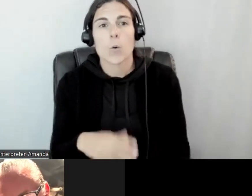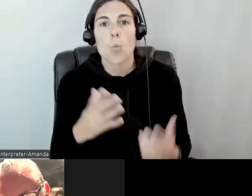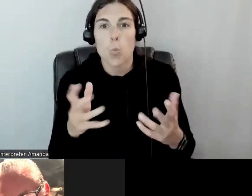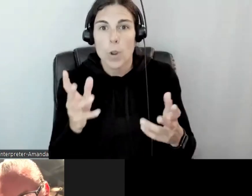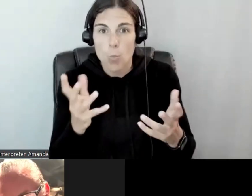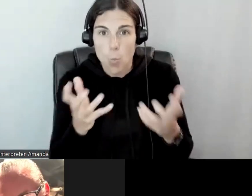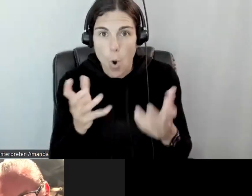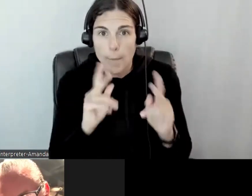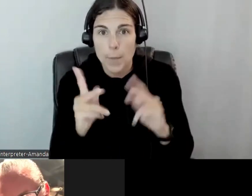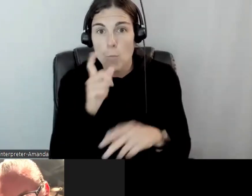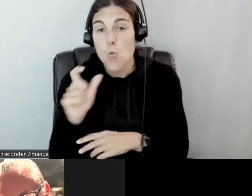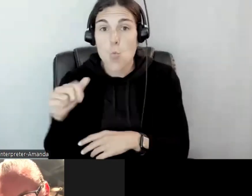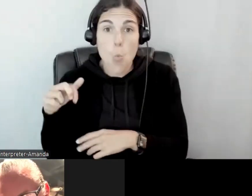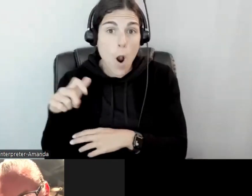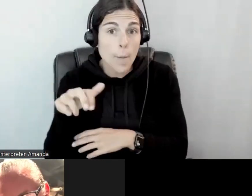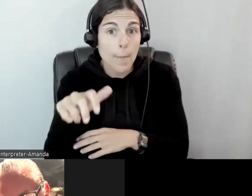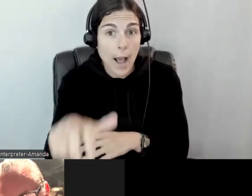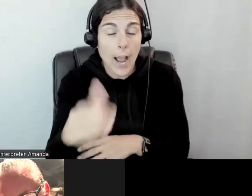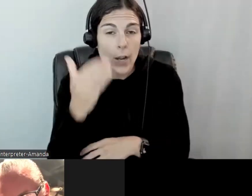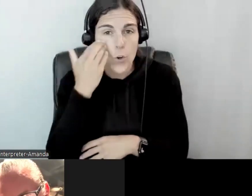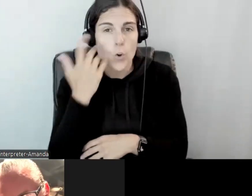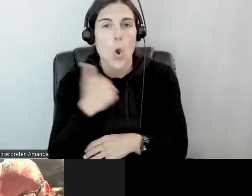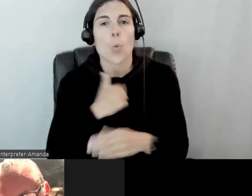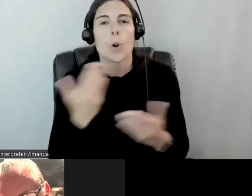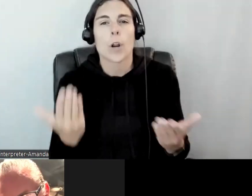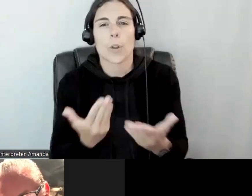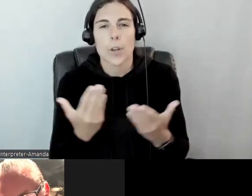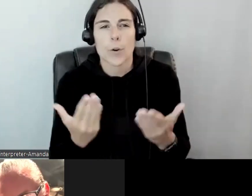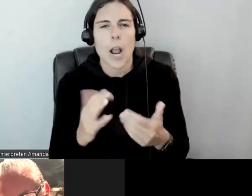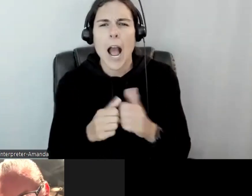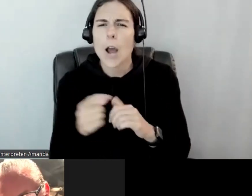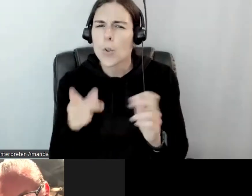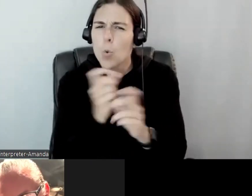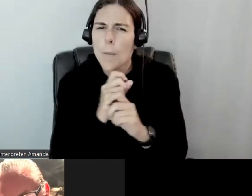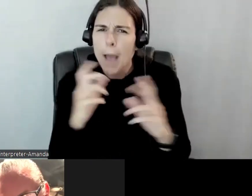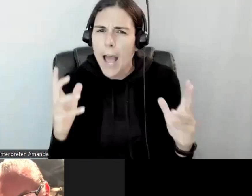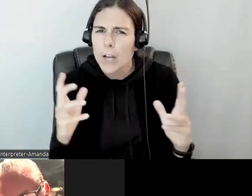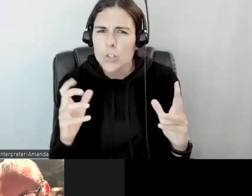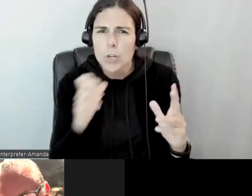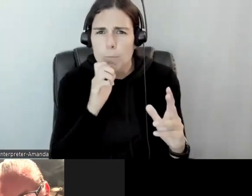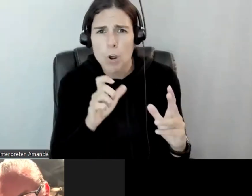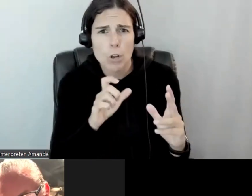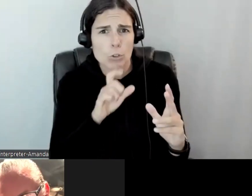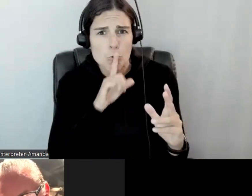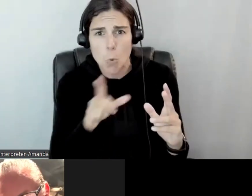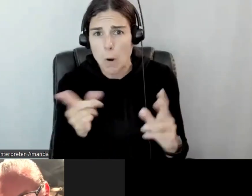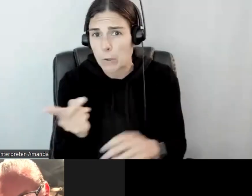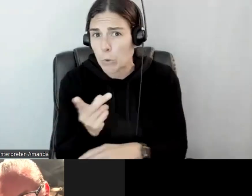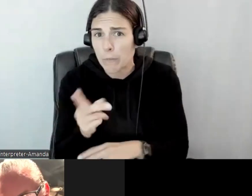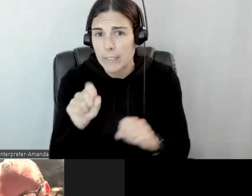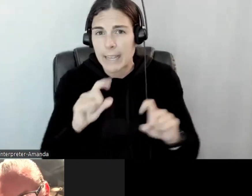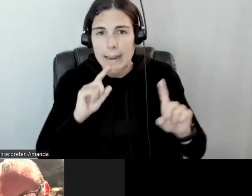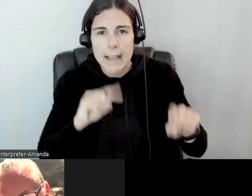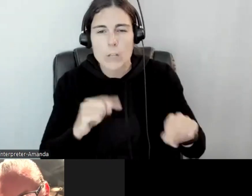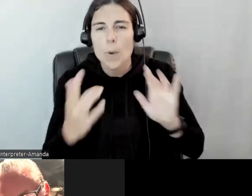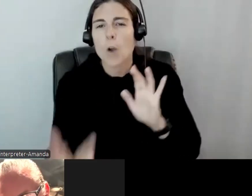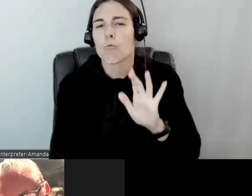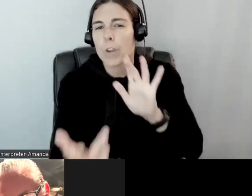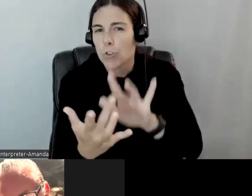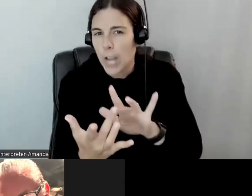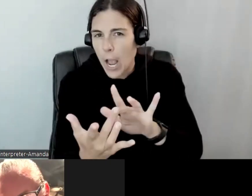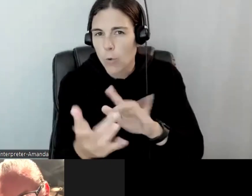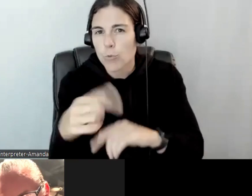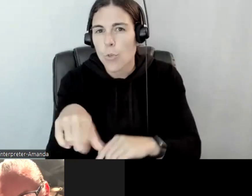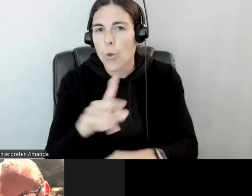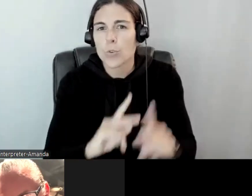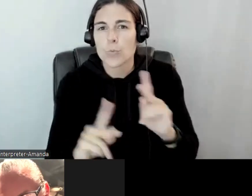as well. How do you imagine, I don't know that either of us can answer this, reaching out to those folks who maybe